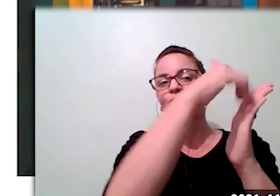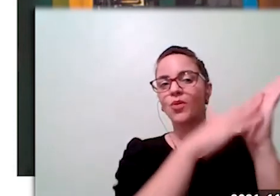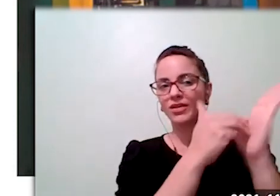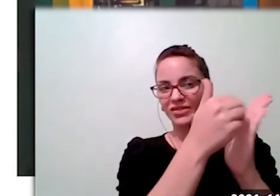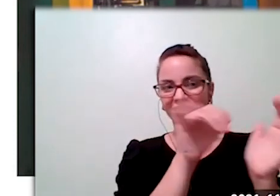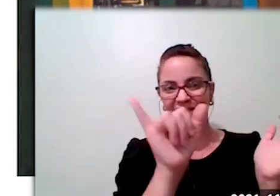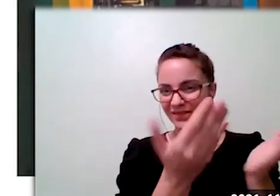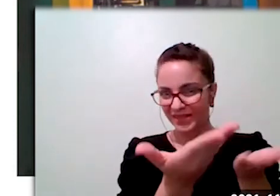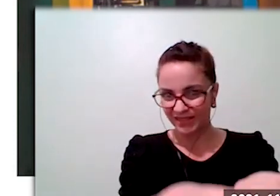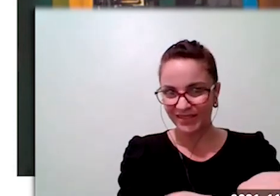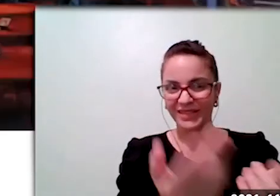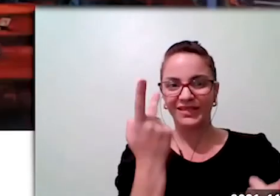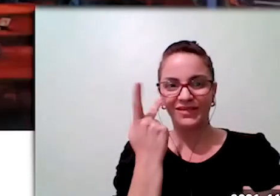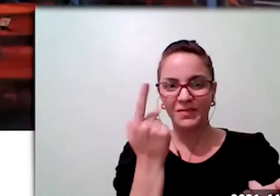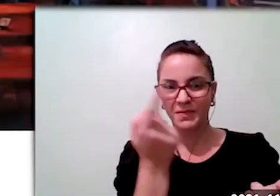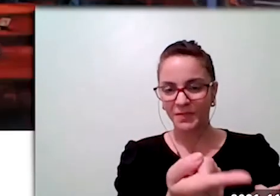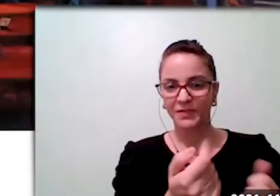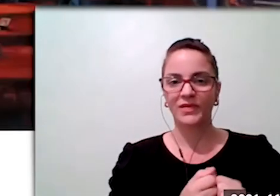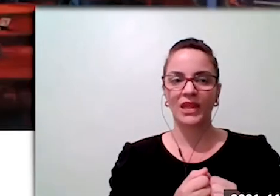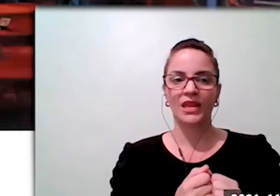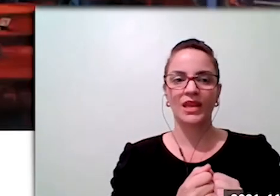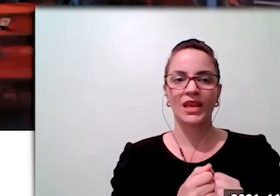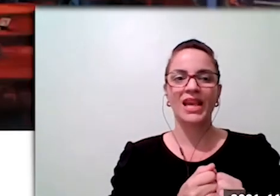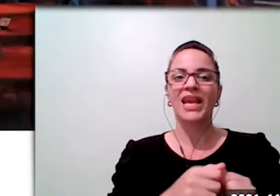it was lived. They are